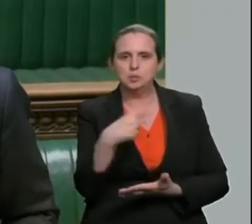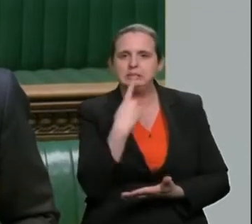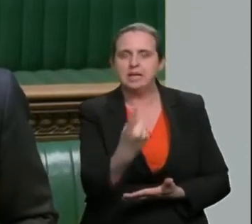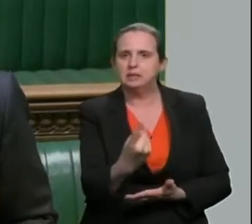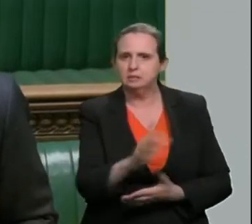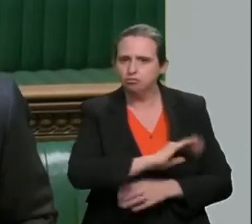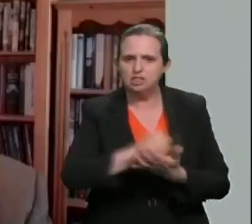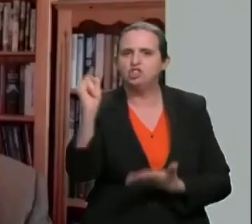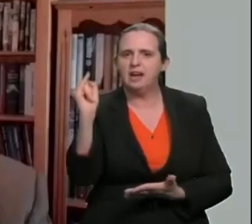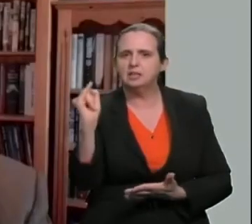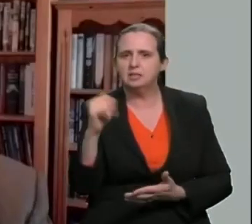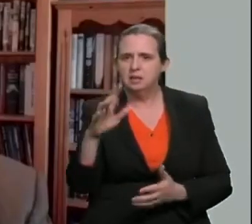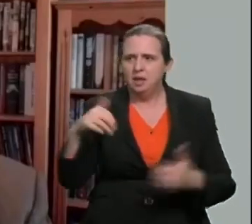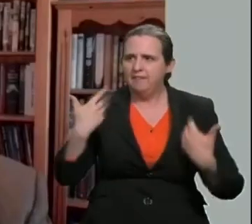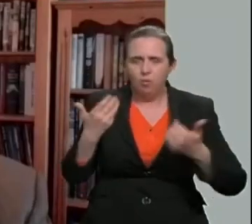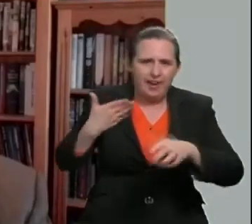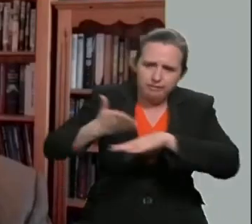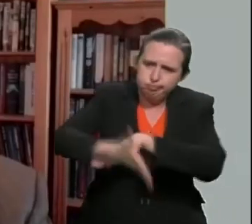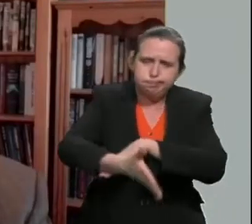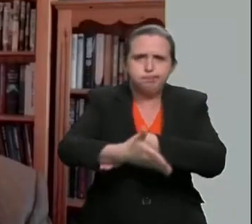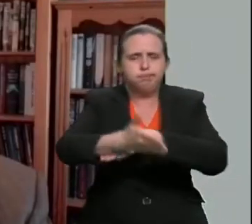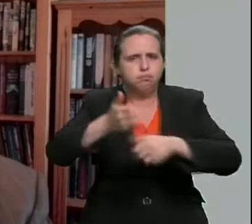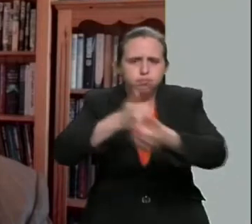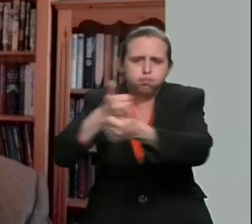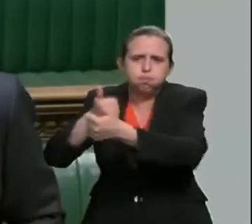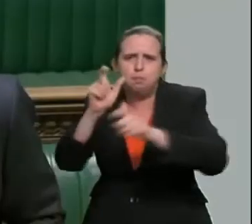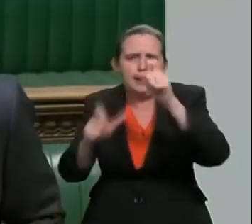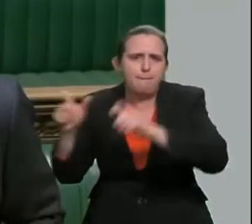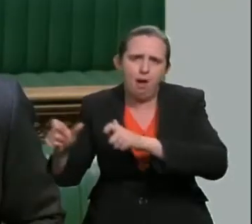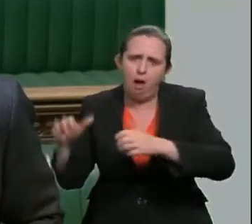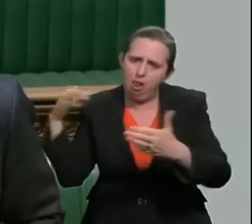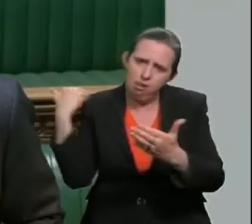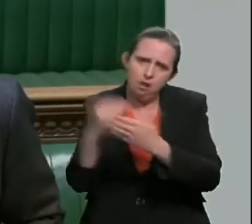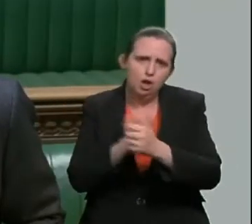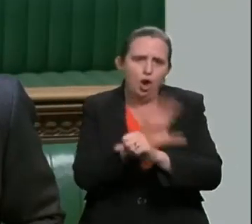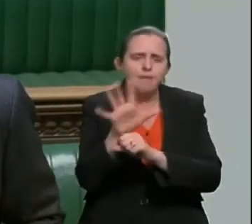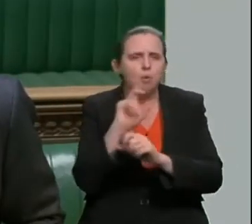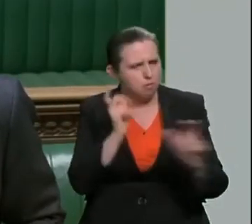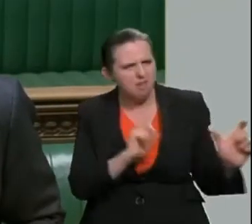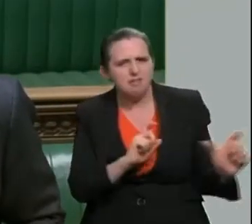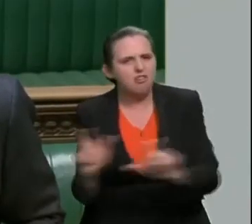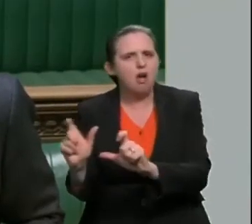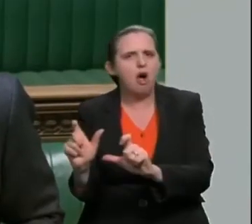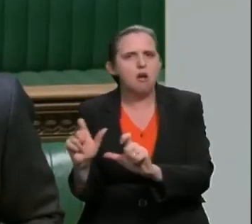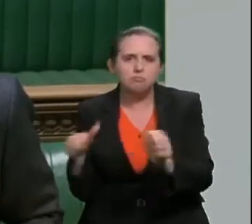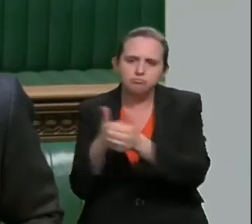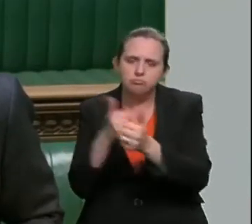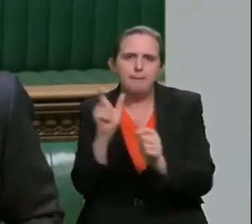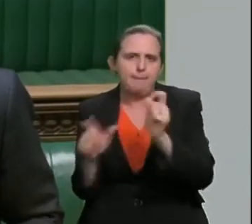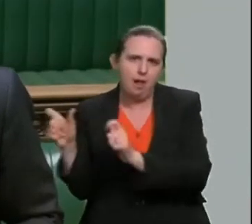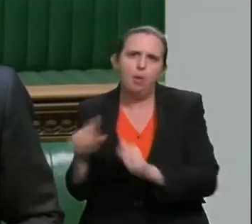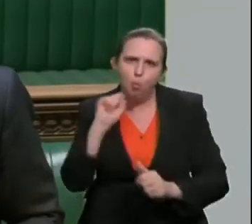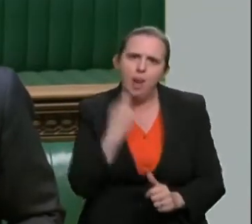done more to help the people of this country throughout this pandemic, and we will continue to do so. And yes, of